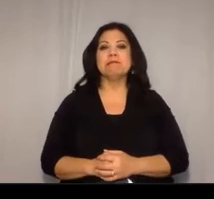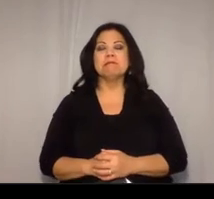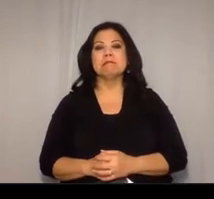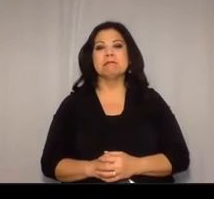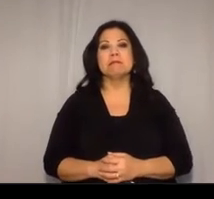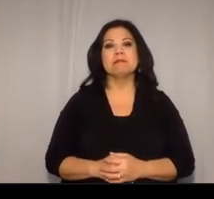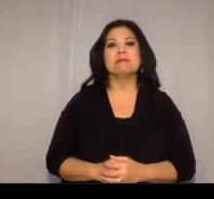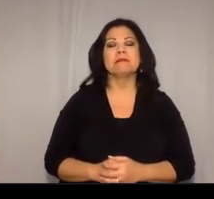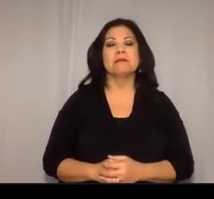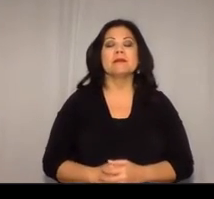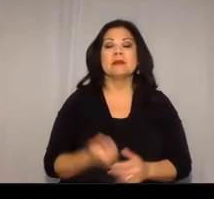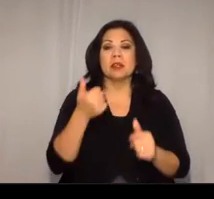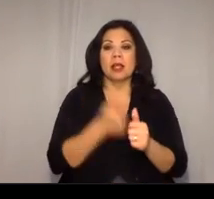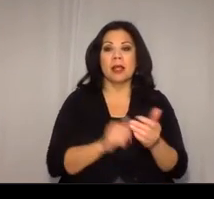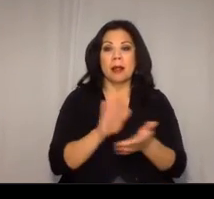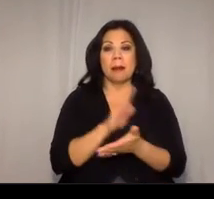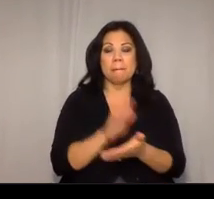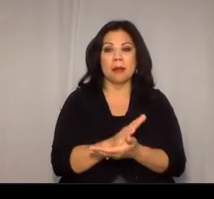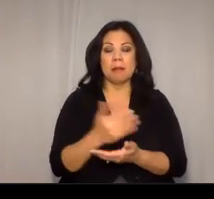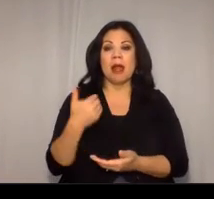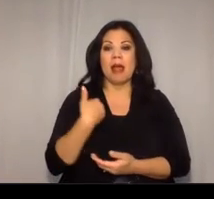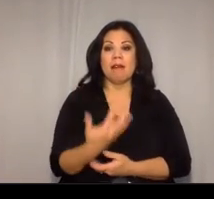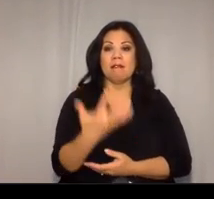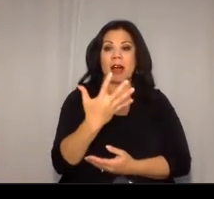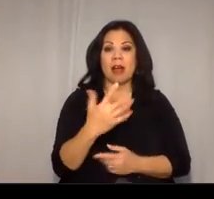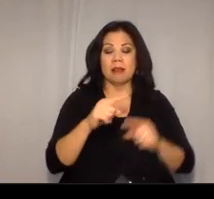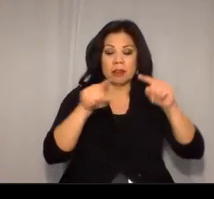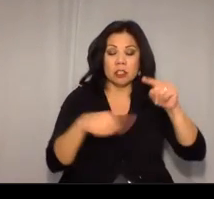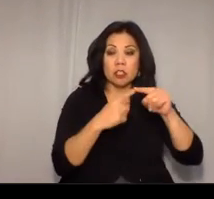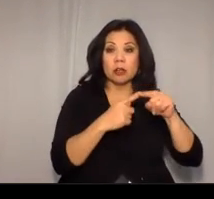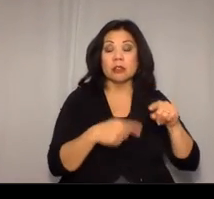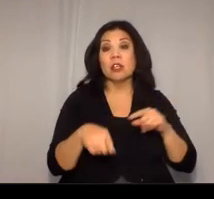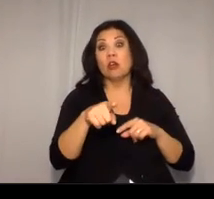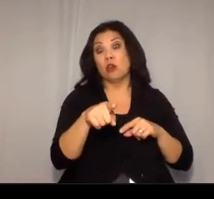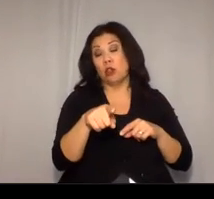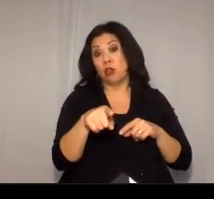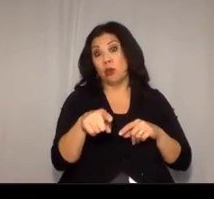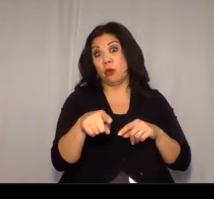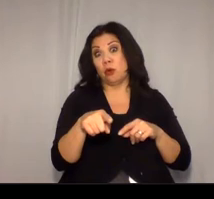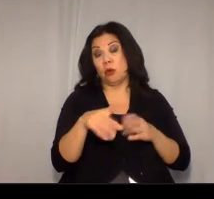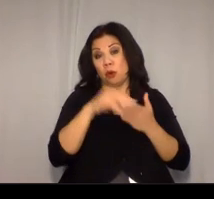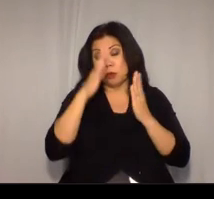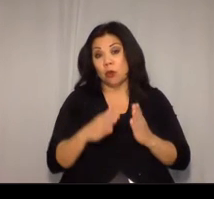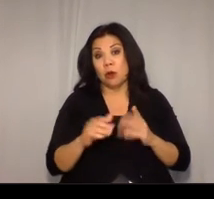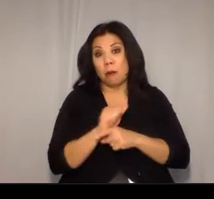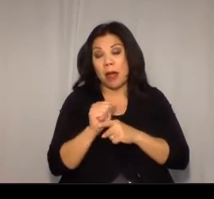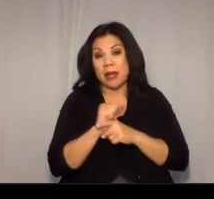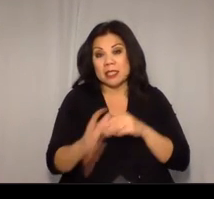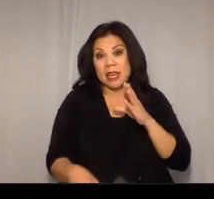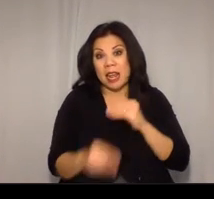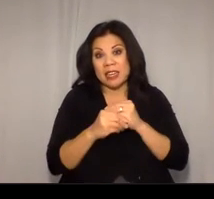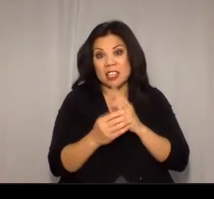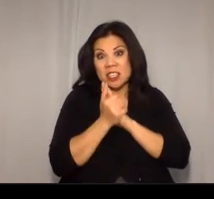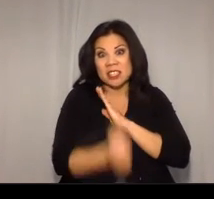got 5 per page. And so, of course, those of you who are working on your addition skills, if I have